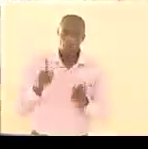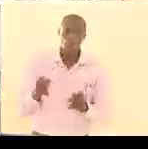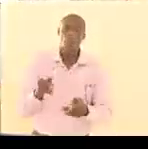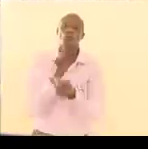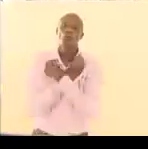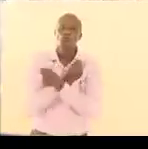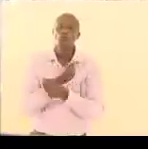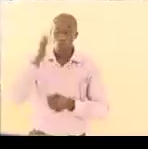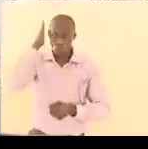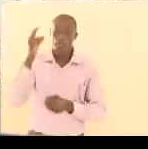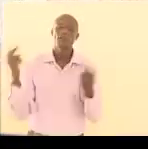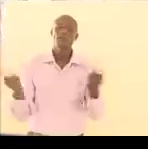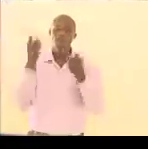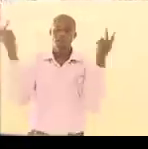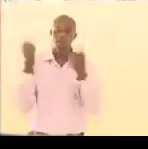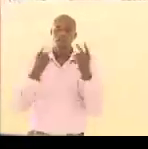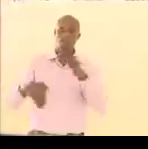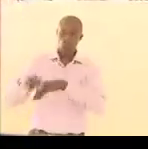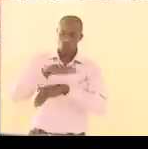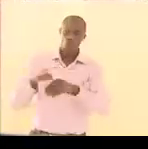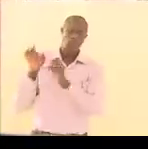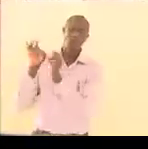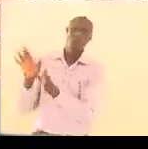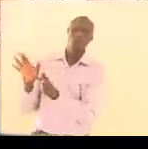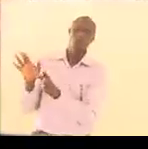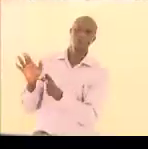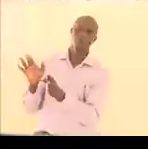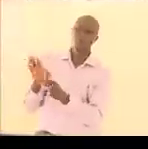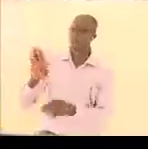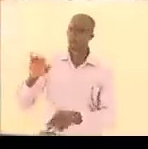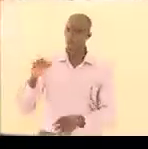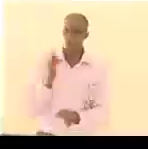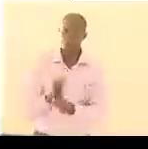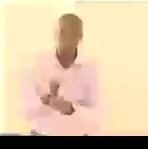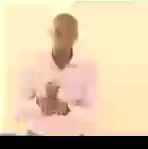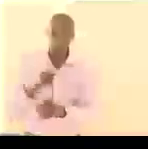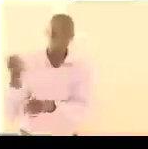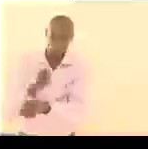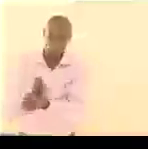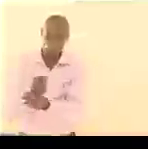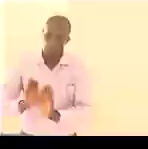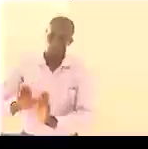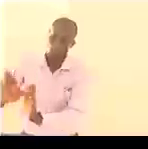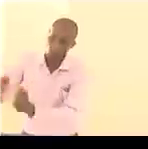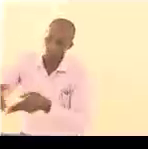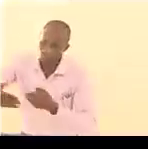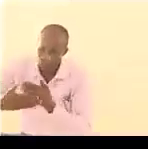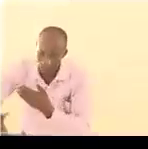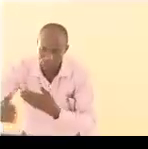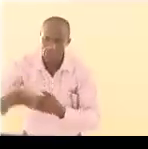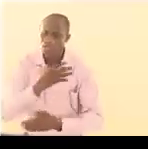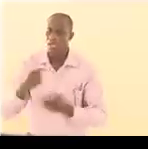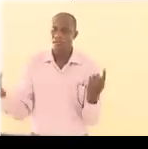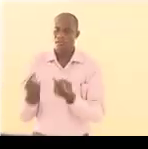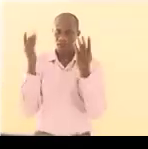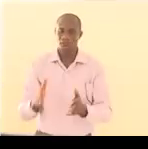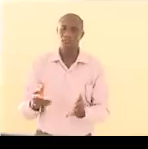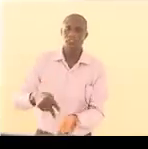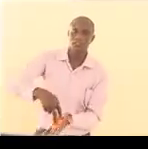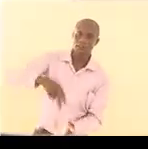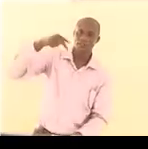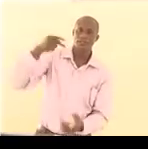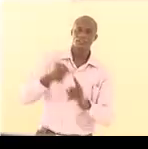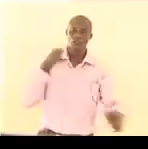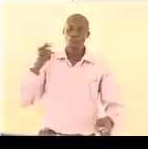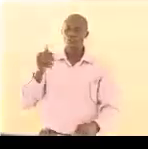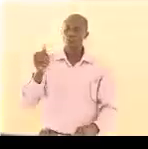love that will triumph over hate. By faith, the stone can be rolled away and sinners can rise from